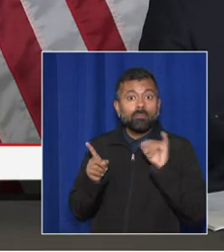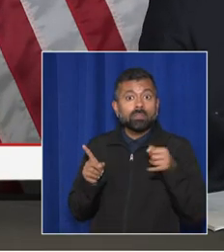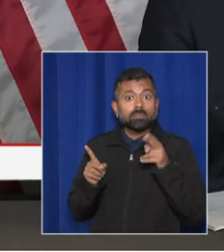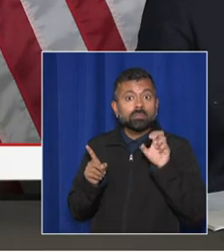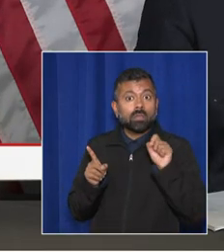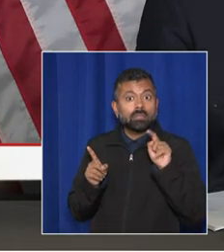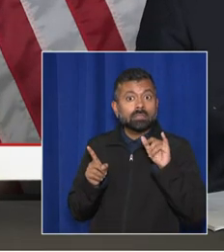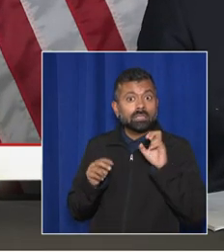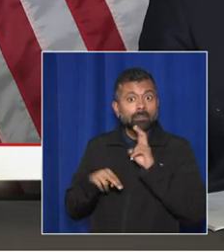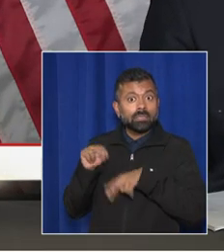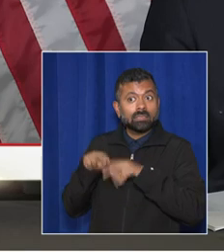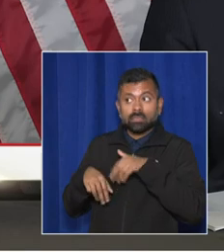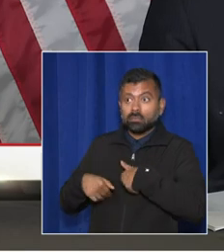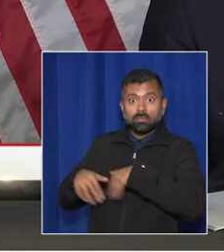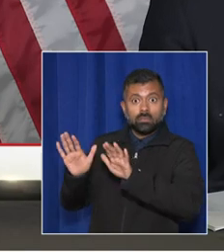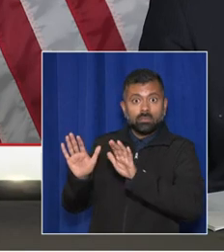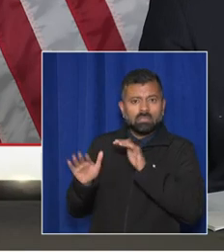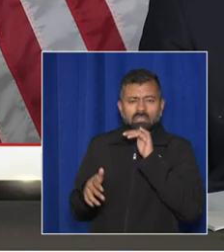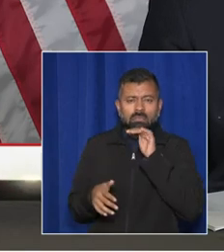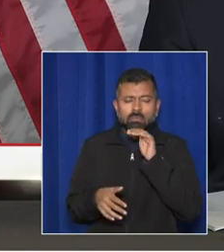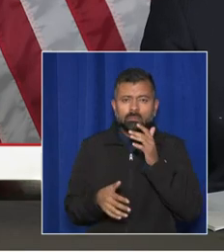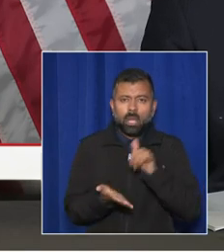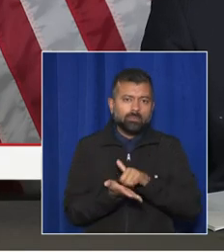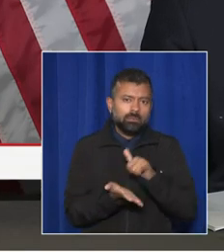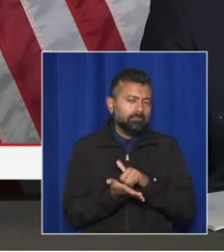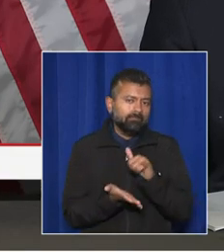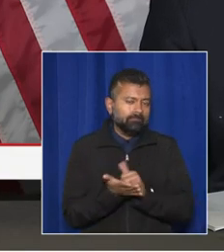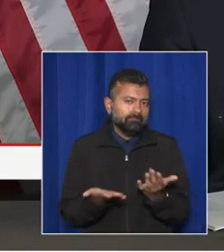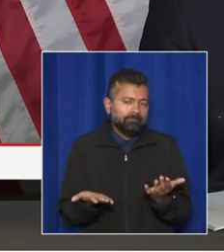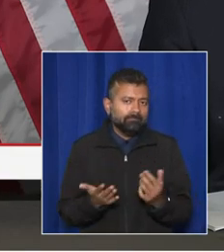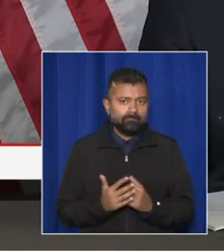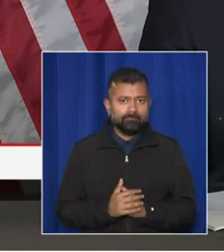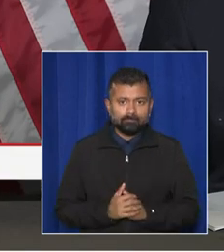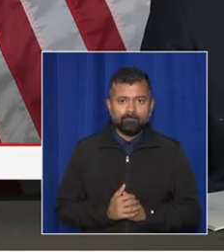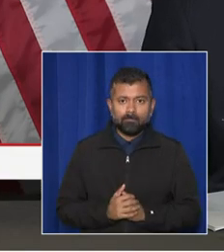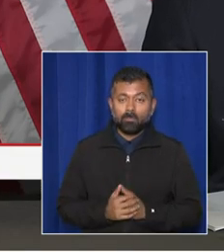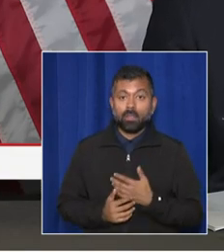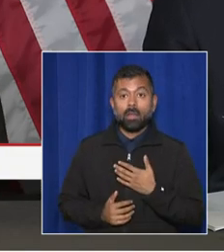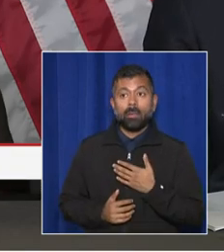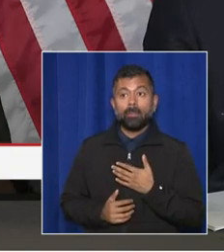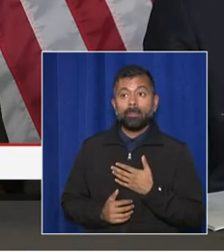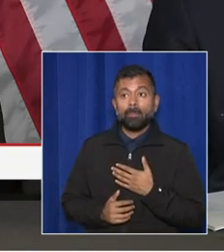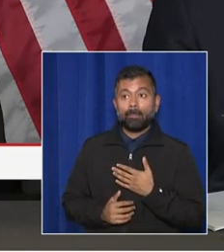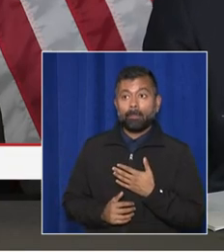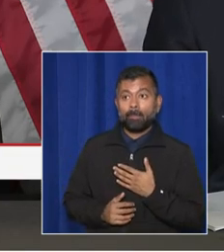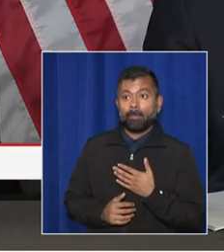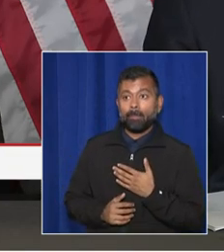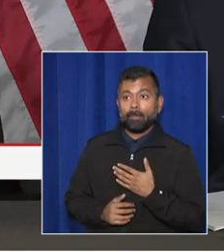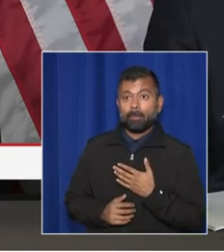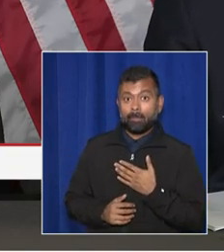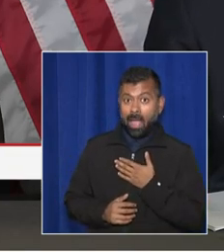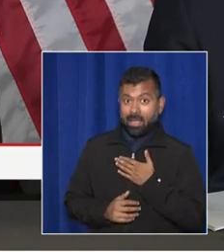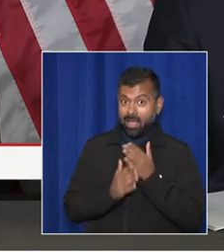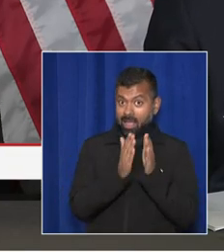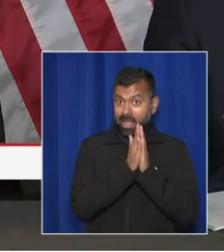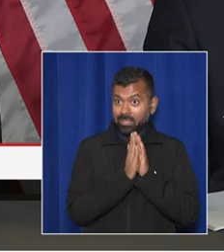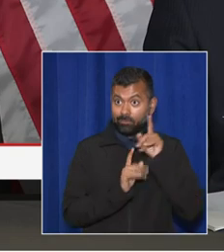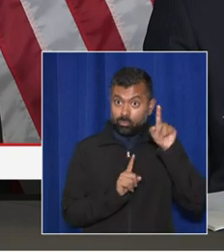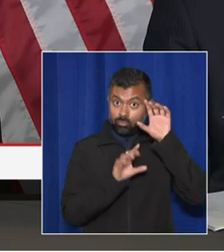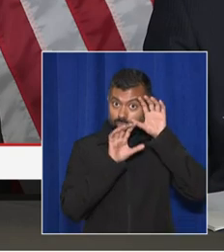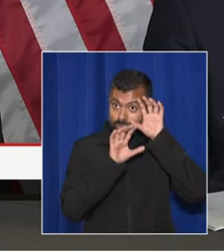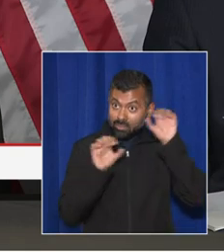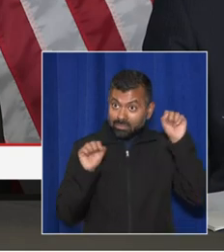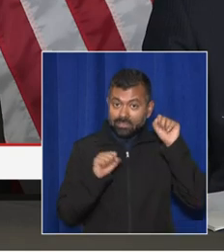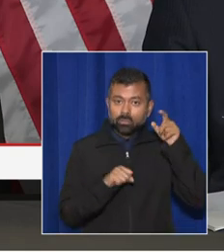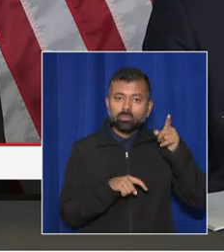recommend that. The biggest thing is, and this will be my ask to the president, is like, you cannot dump buildings on the